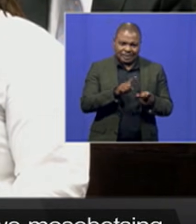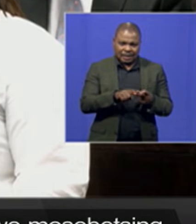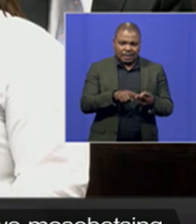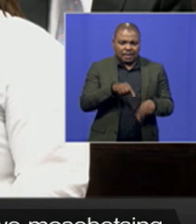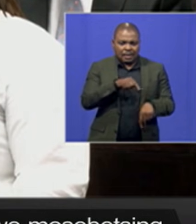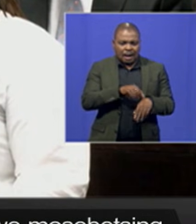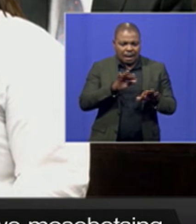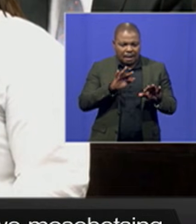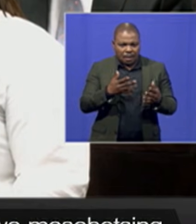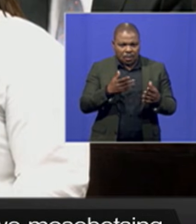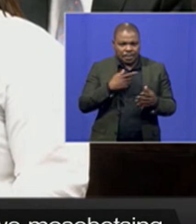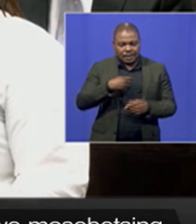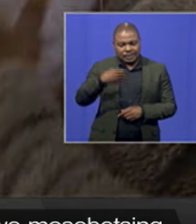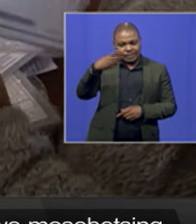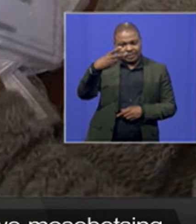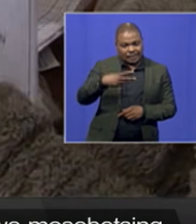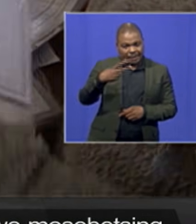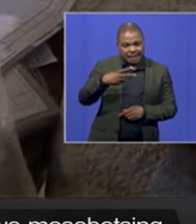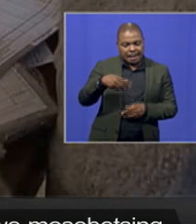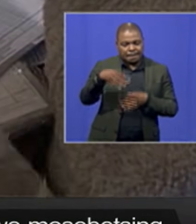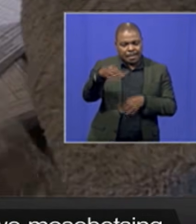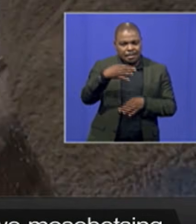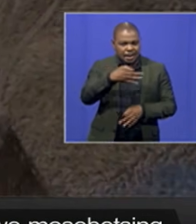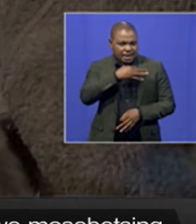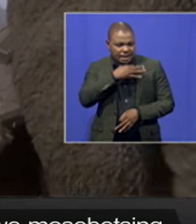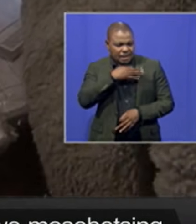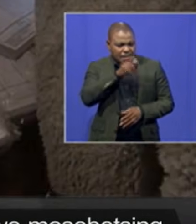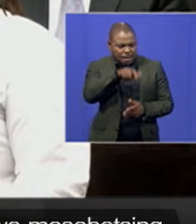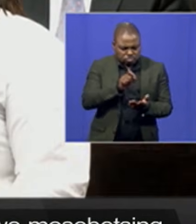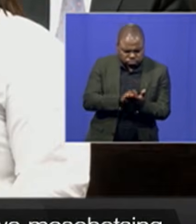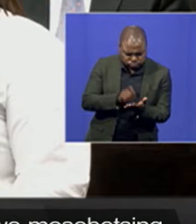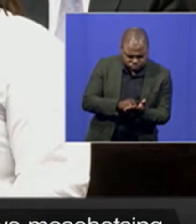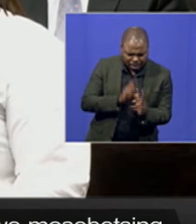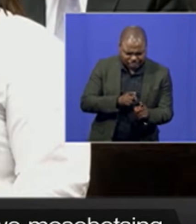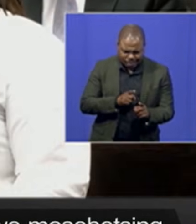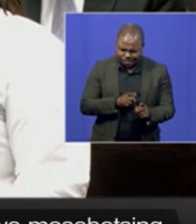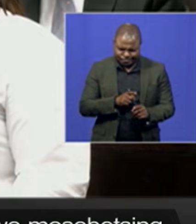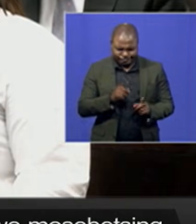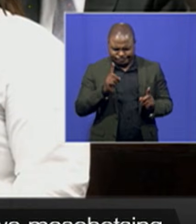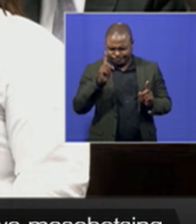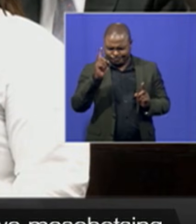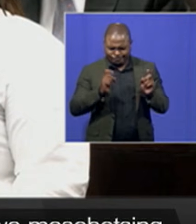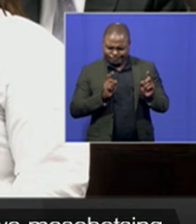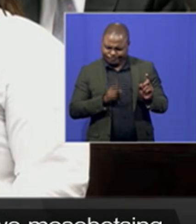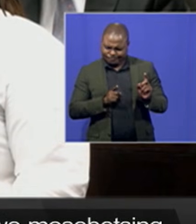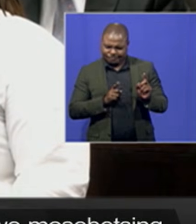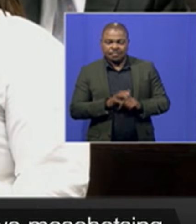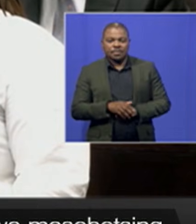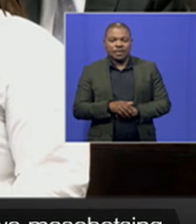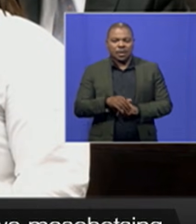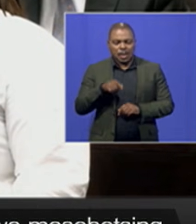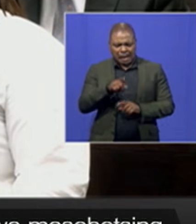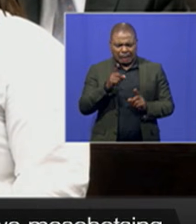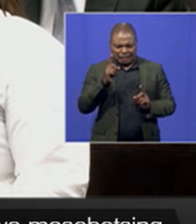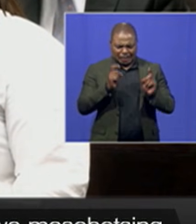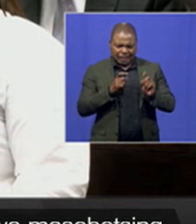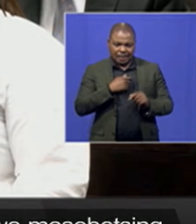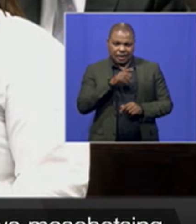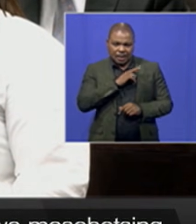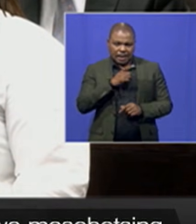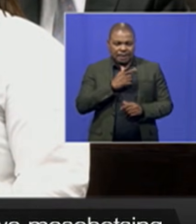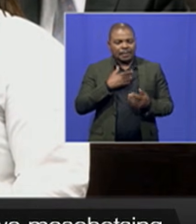tataisong ya ho tshwaya pampiri ya bobedi ya Senyesemane e ileng ya belaetsa. This raised an immediate red flag and triggered what we call